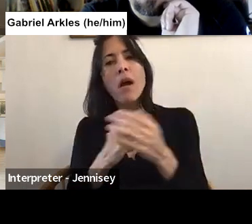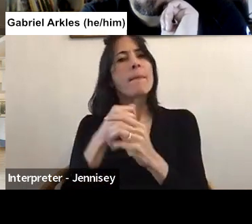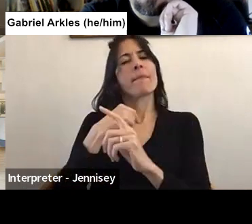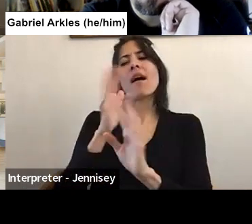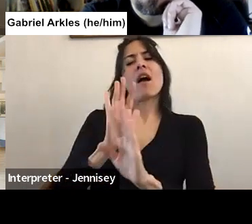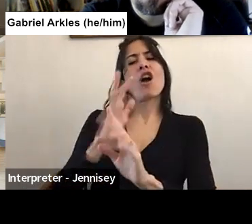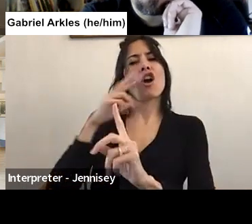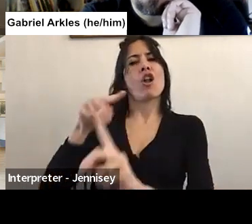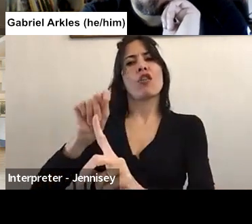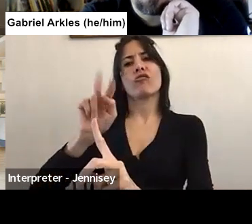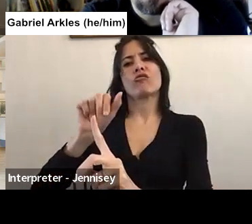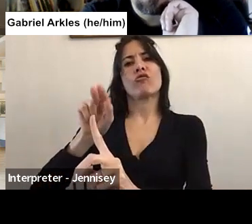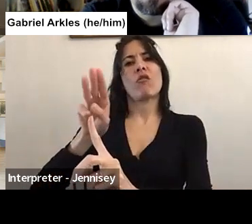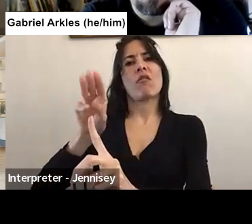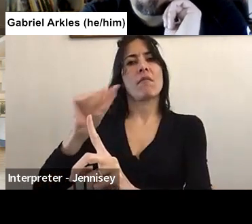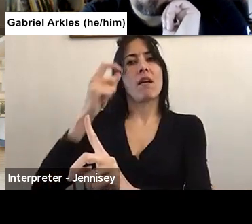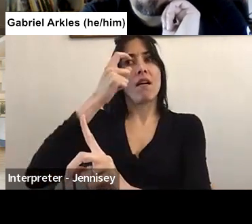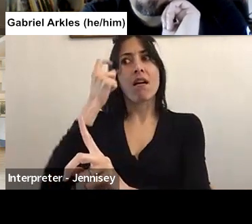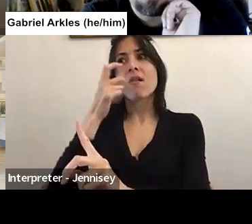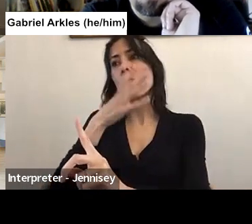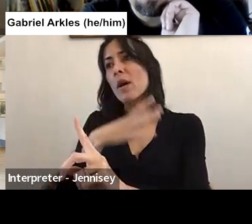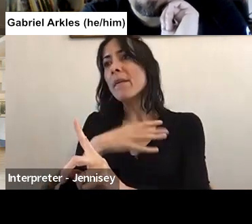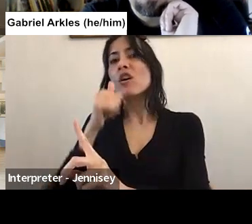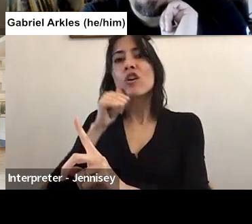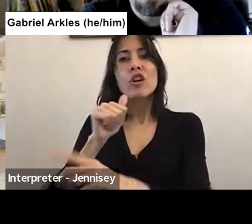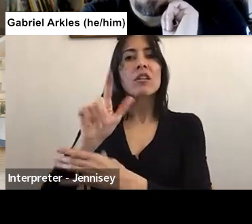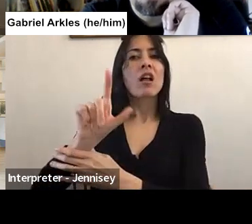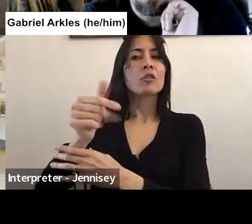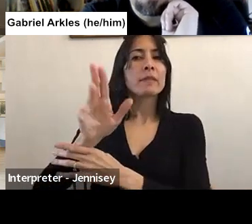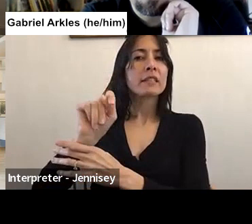amongst women, girls, and LGBTQ people, specifically people of color,